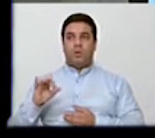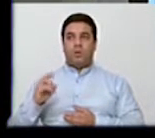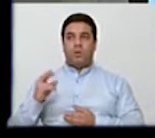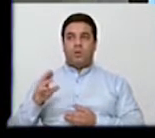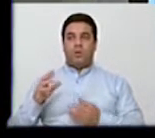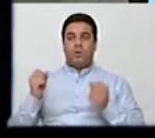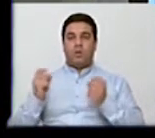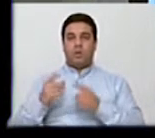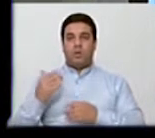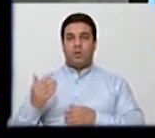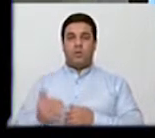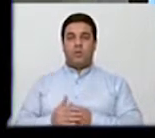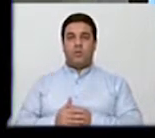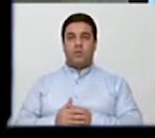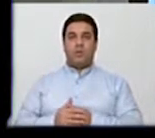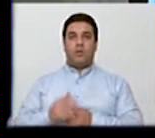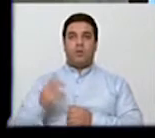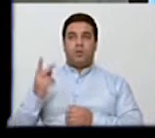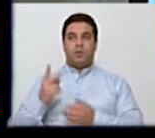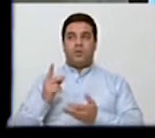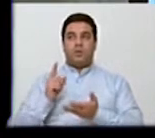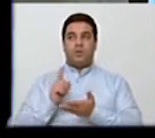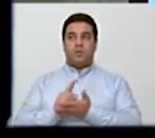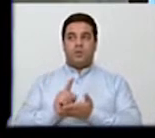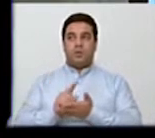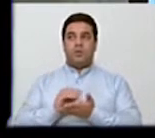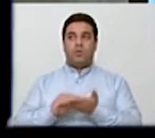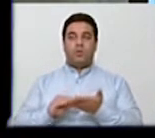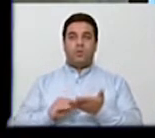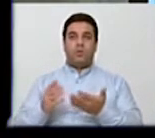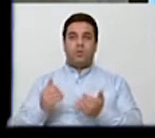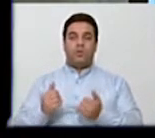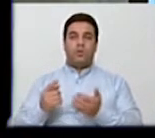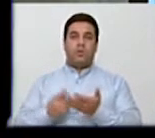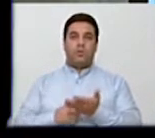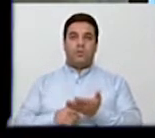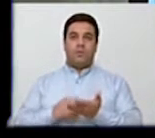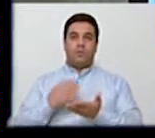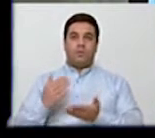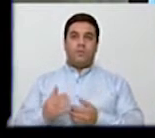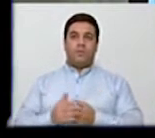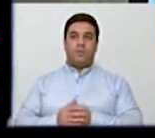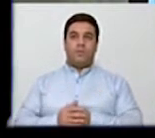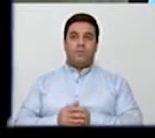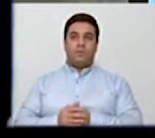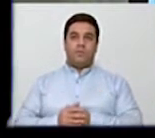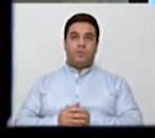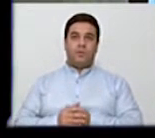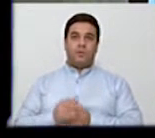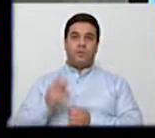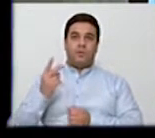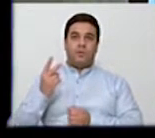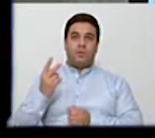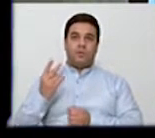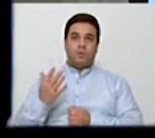konsentratsiyasini aniqlang. İkinci topshiriqni yozib oling daftaringizga, demak ikkalasini ham 25 ml